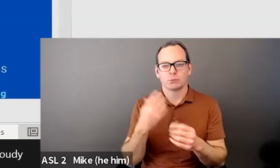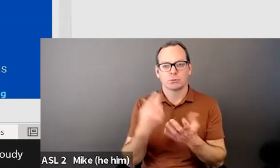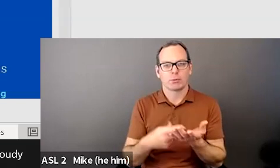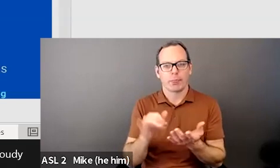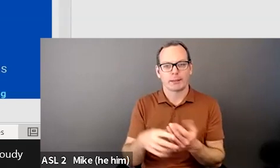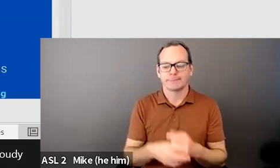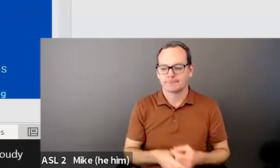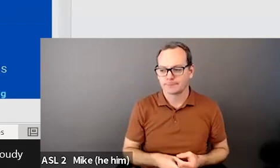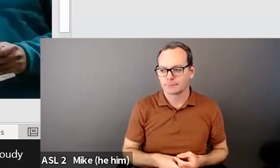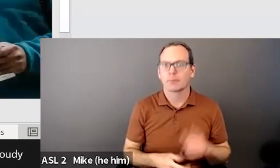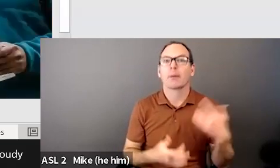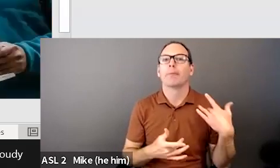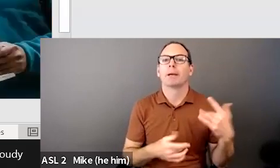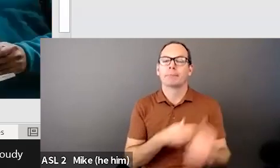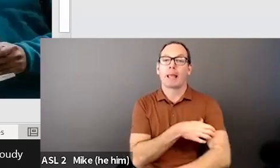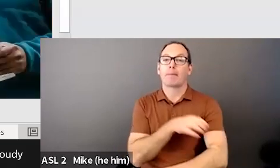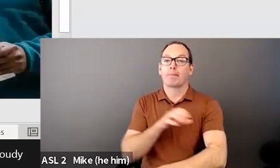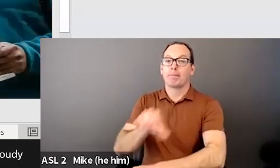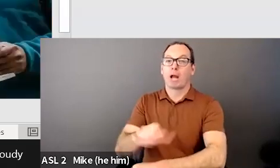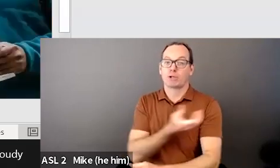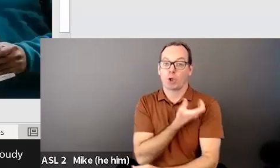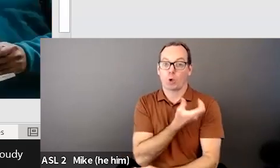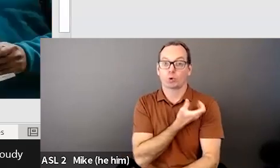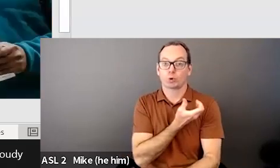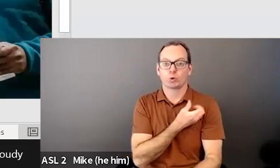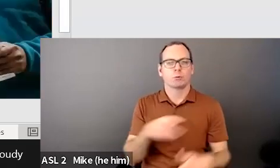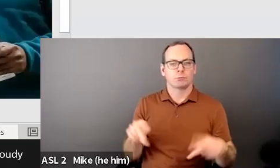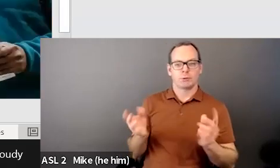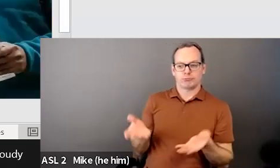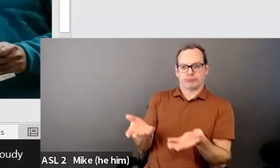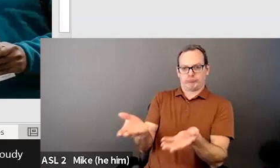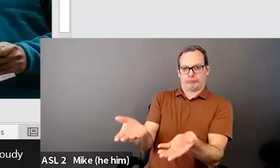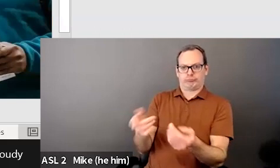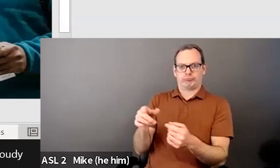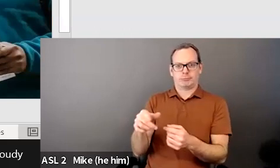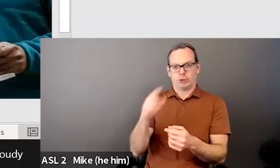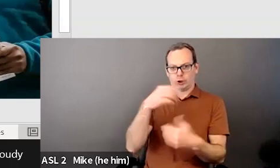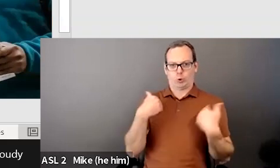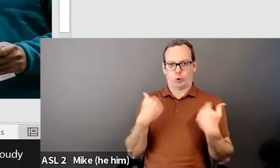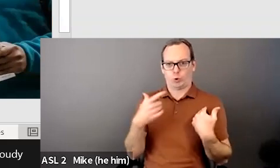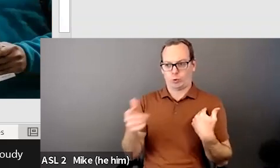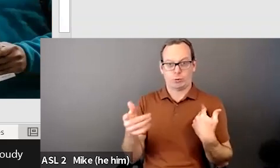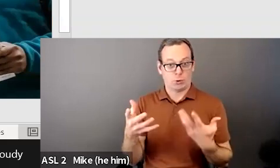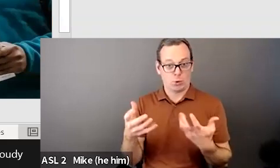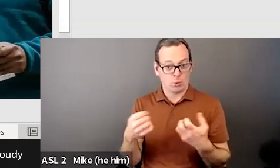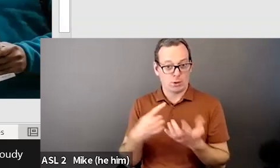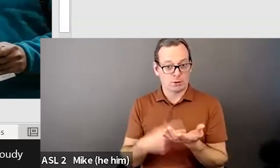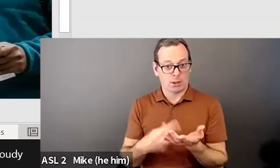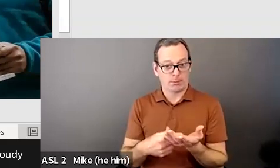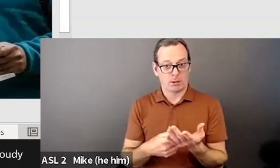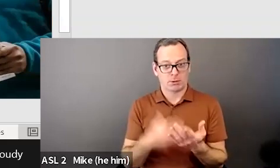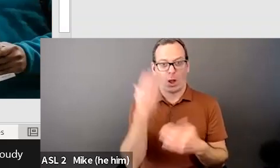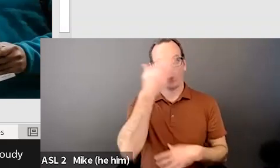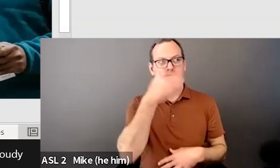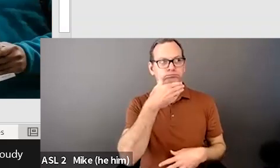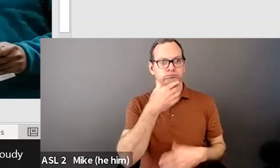the empowerment coaches, always left it up to youth, whether or not they wanted to reveal the type of disability that they had,